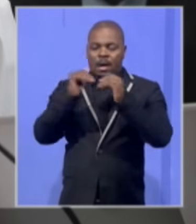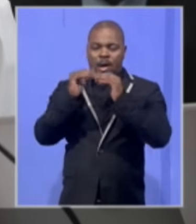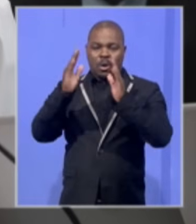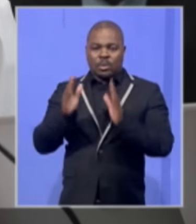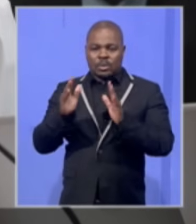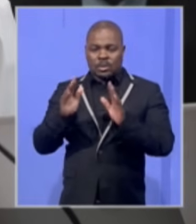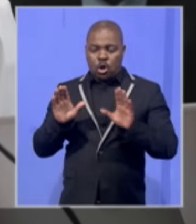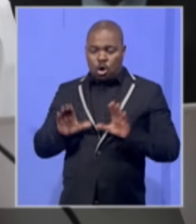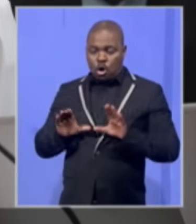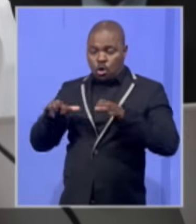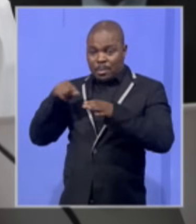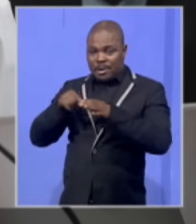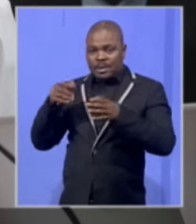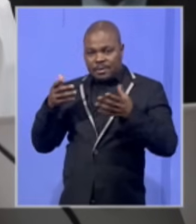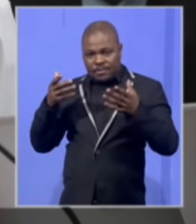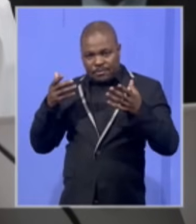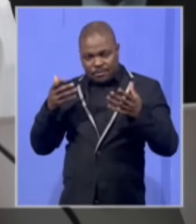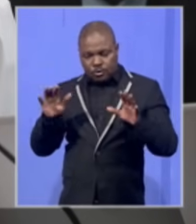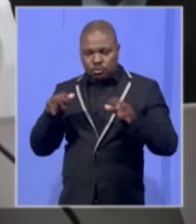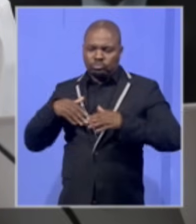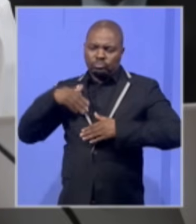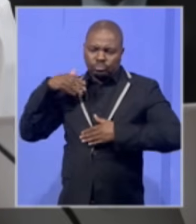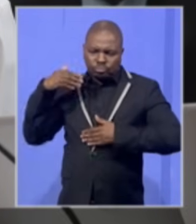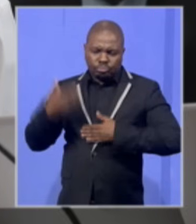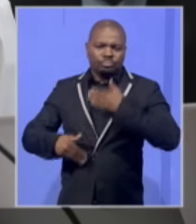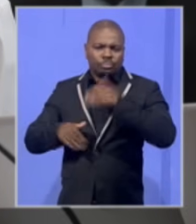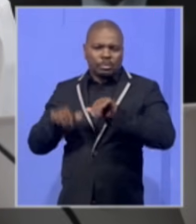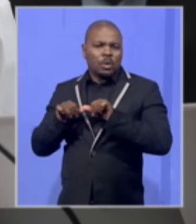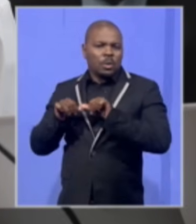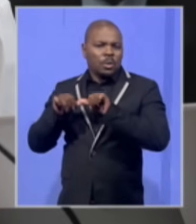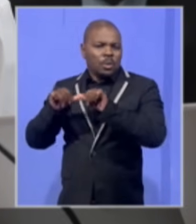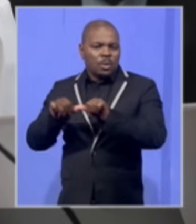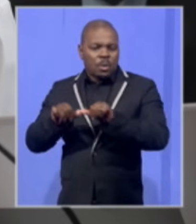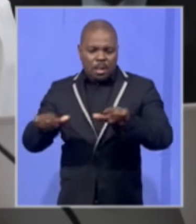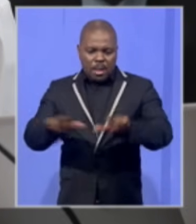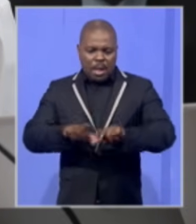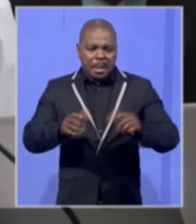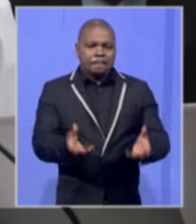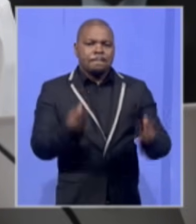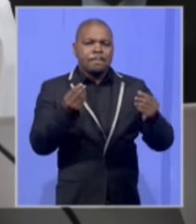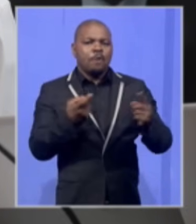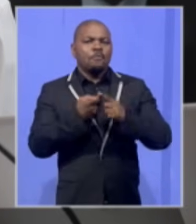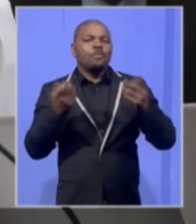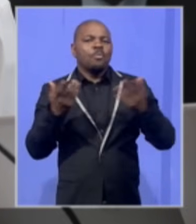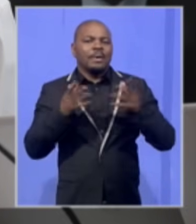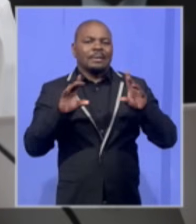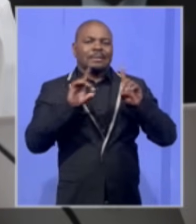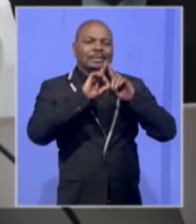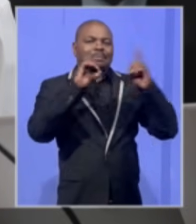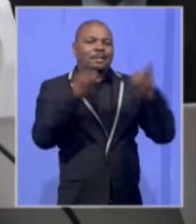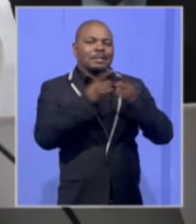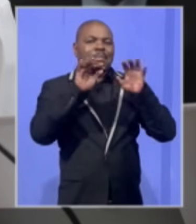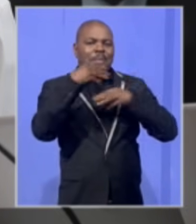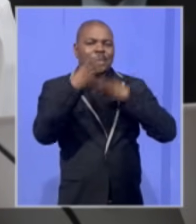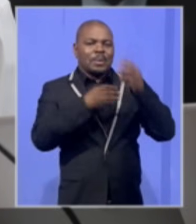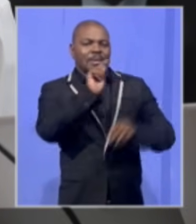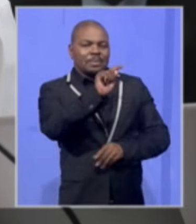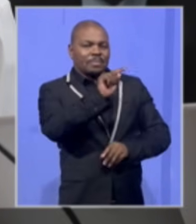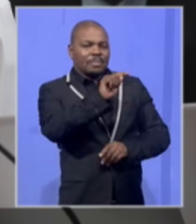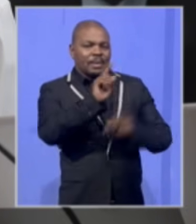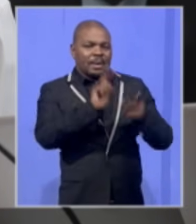kgonne go tswella pele ka go ka lefatshe le go tswa ko departmenteng ya public works